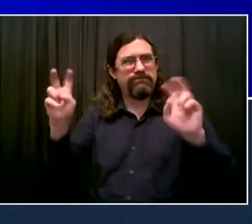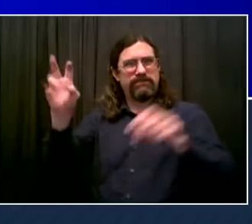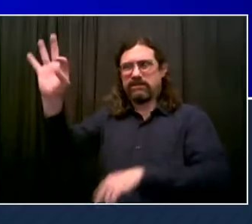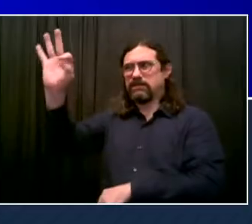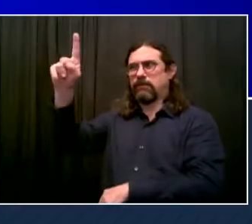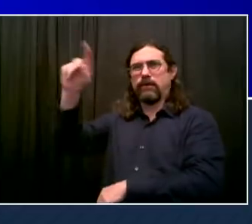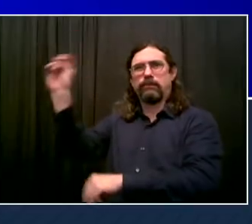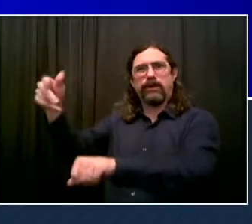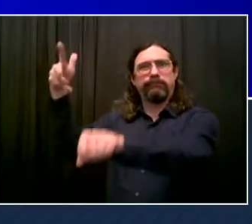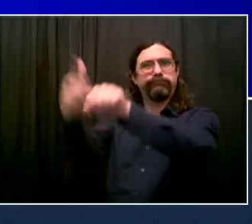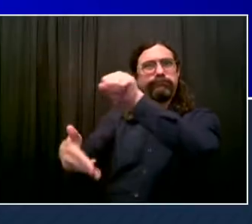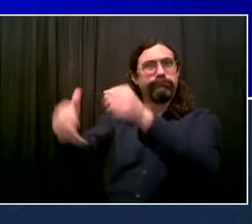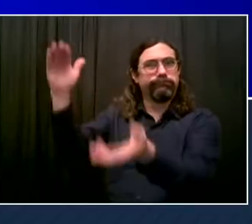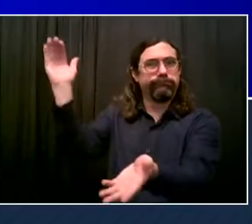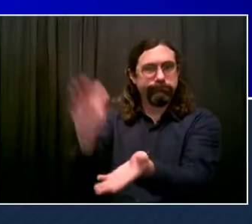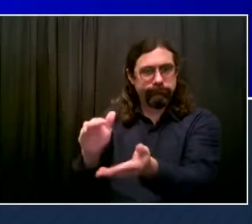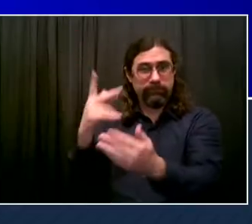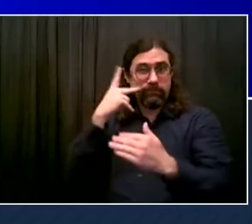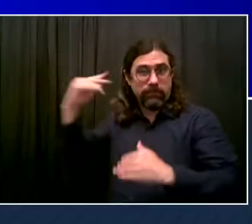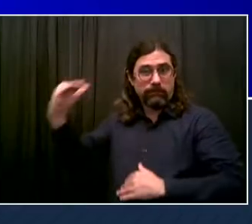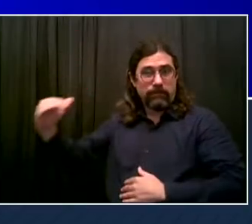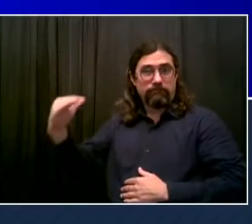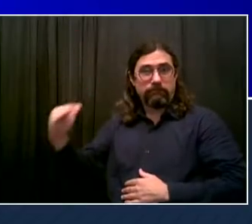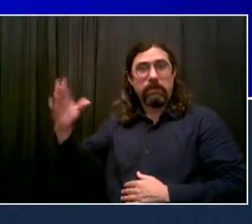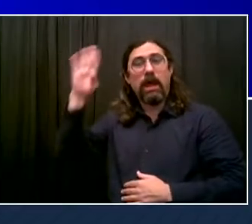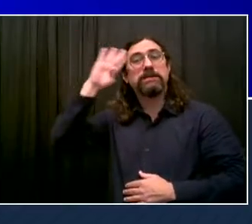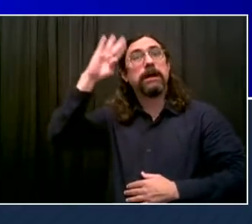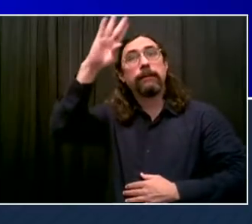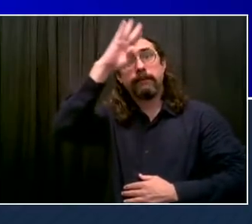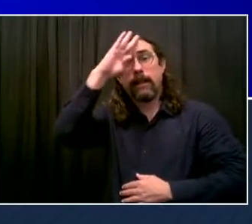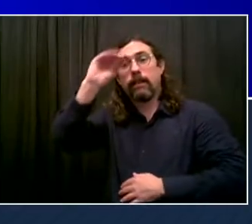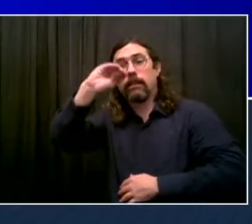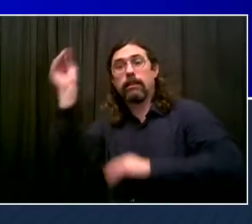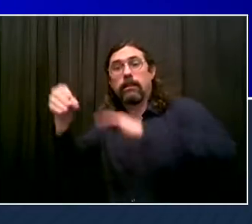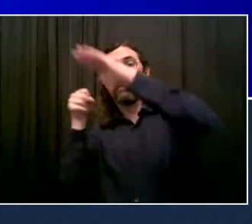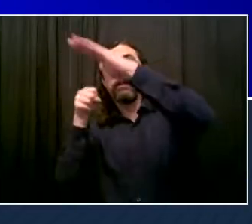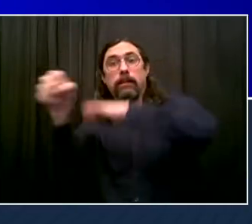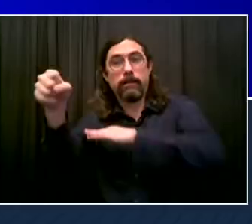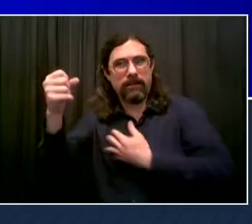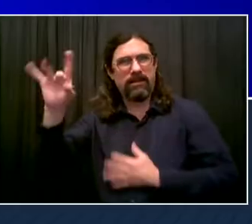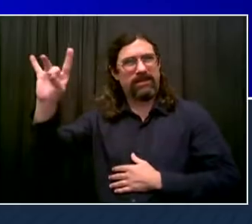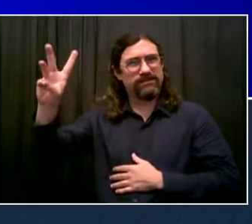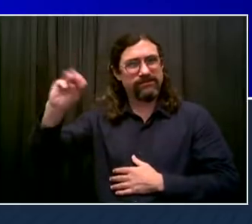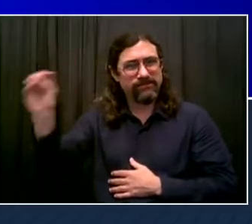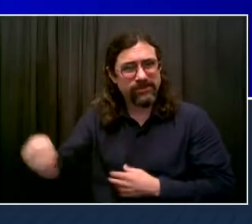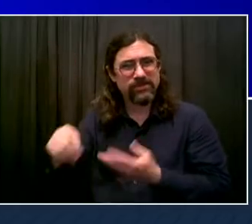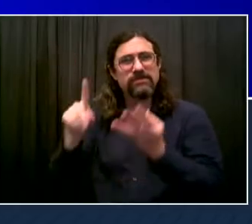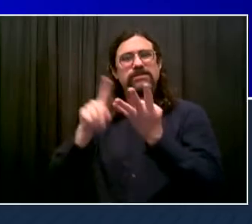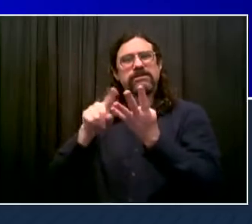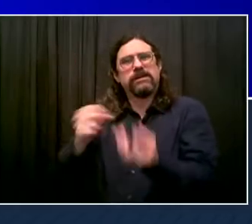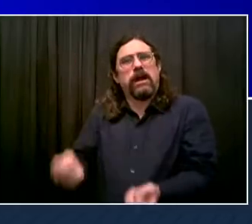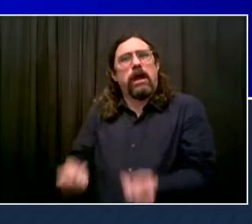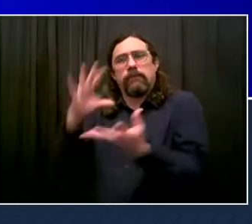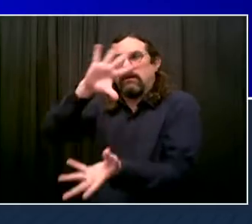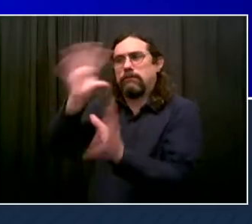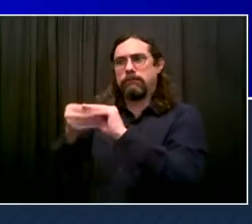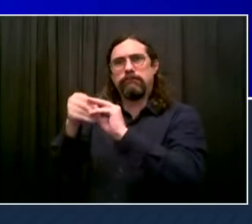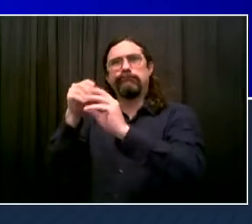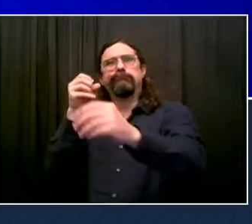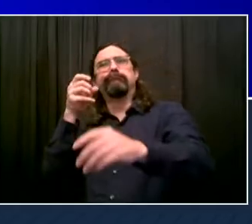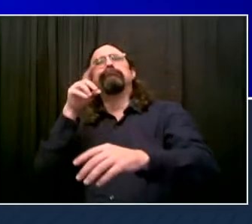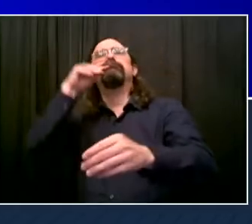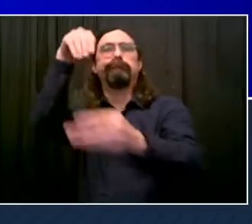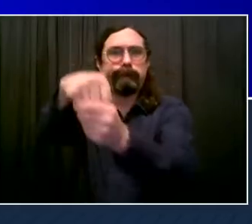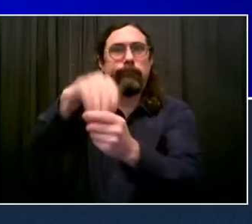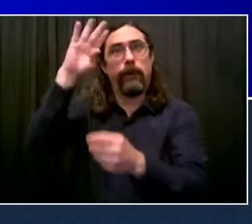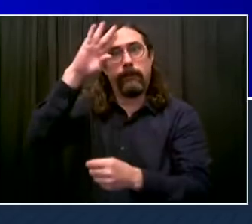stunning figures. But again, it came down to New Yorkers making a decision to go out and get vaccinated, and their fellow New Yorkers being there for